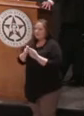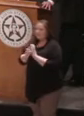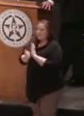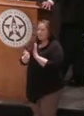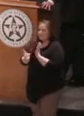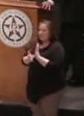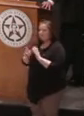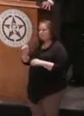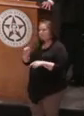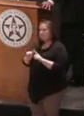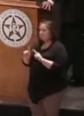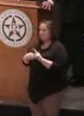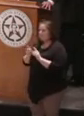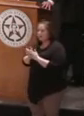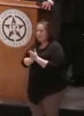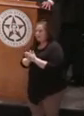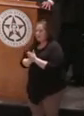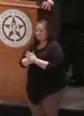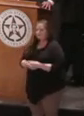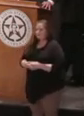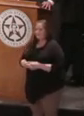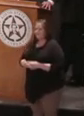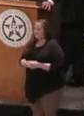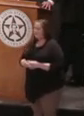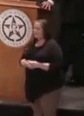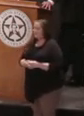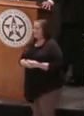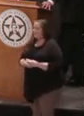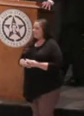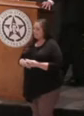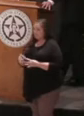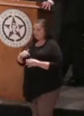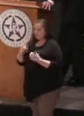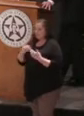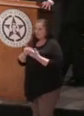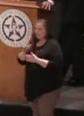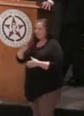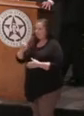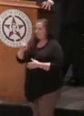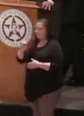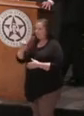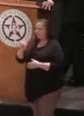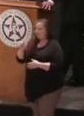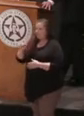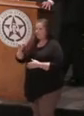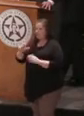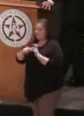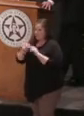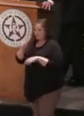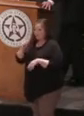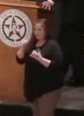about the passion behind it. We're getting a new fine arts building, and I'm very excited about